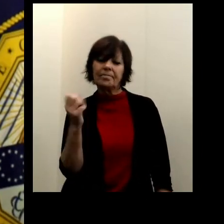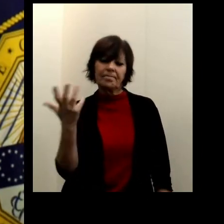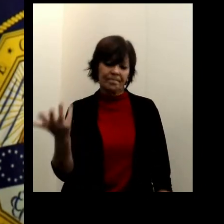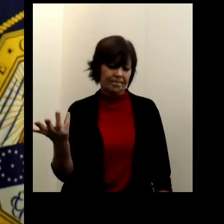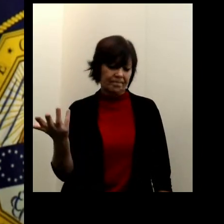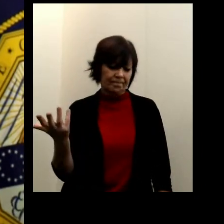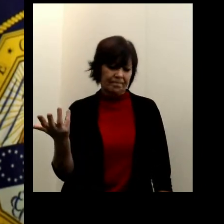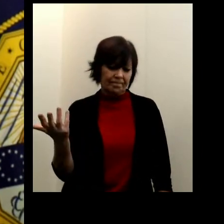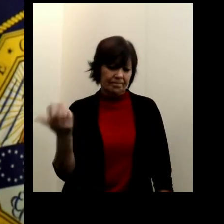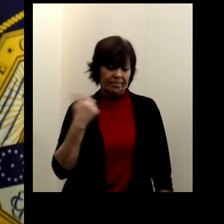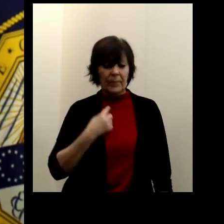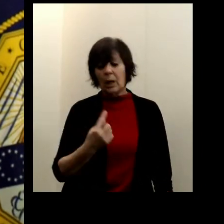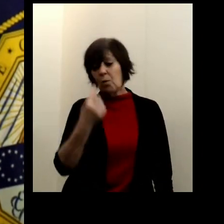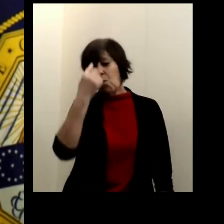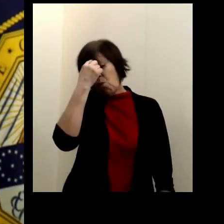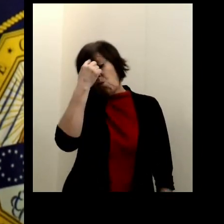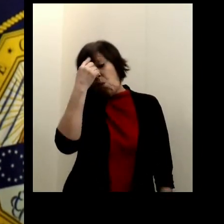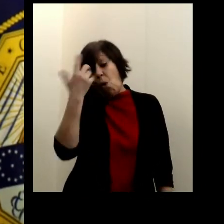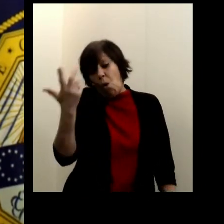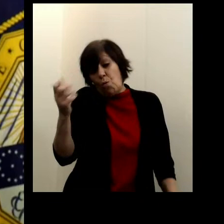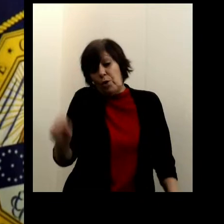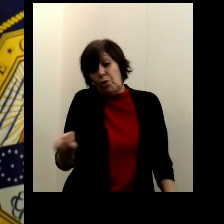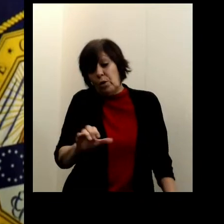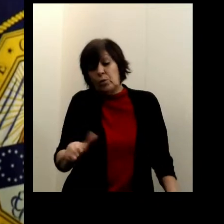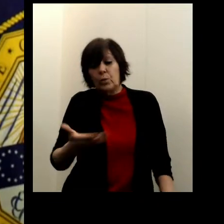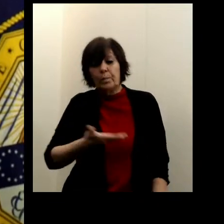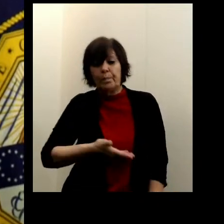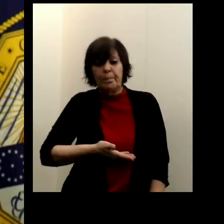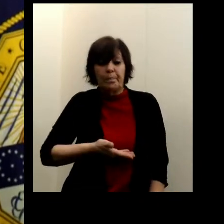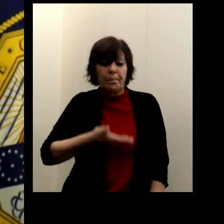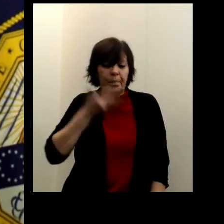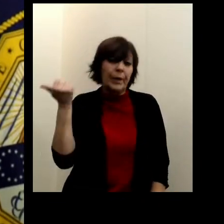I would have thought we could have done better.